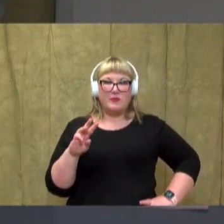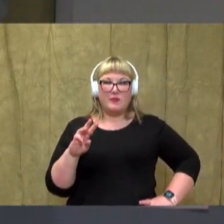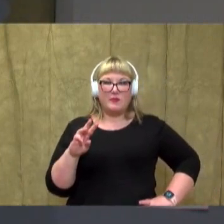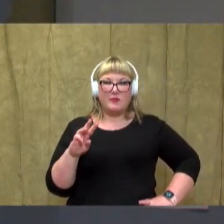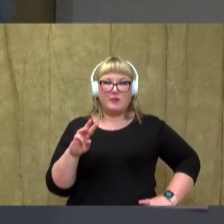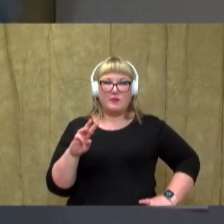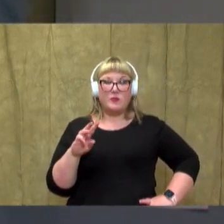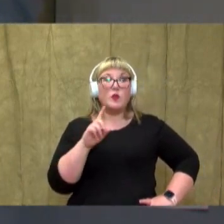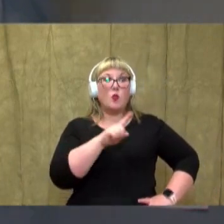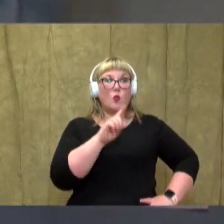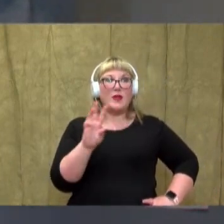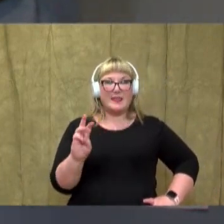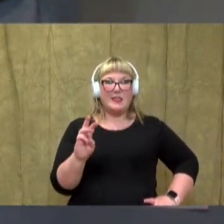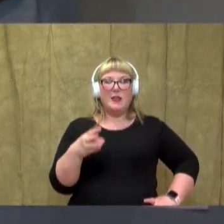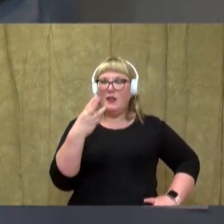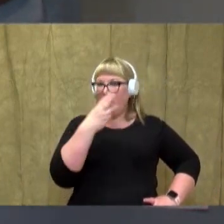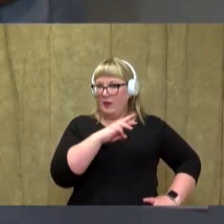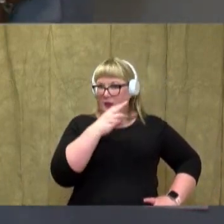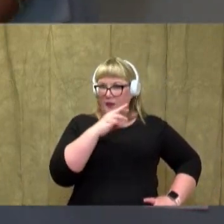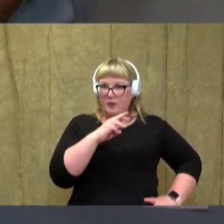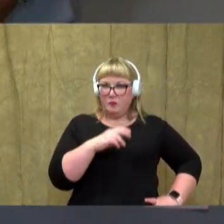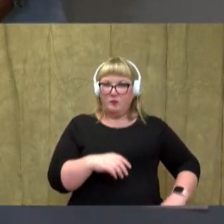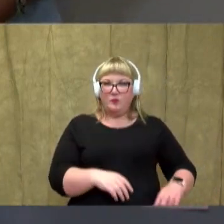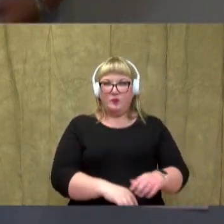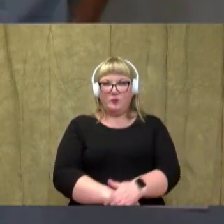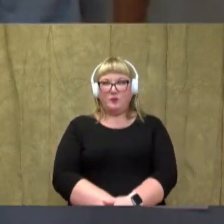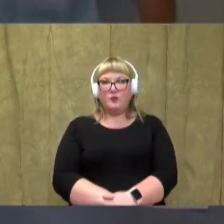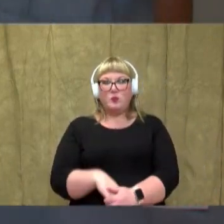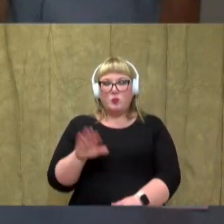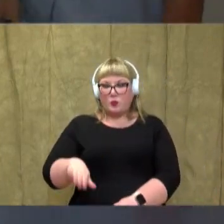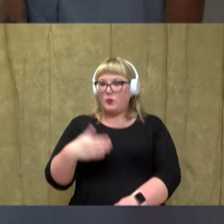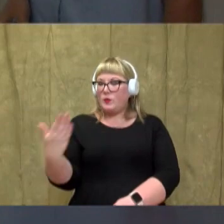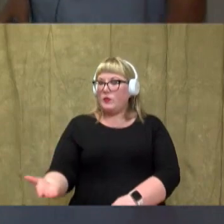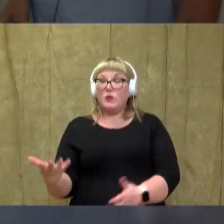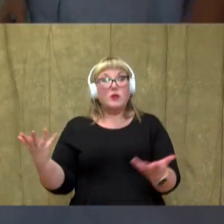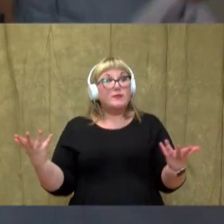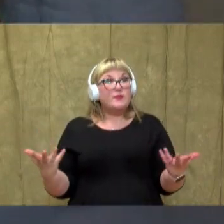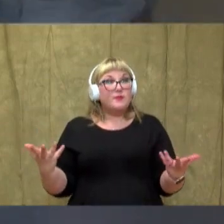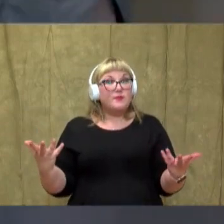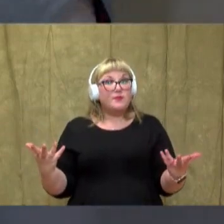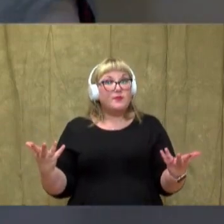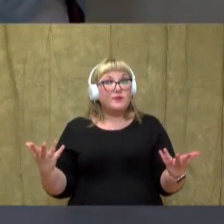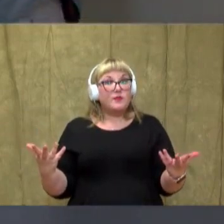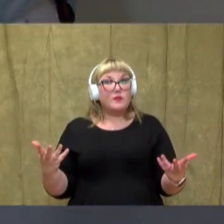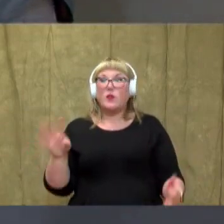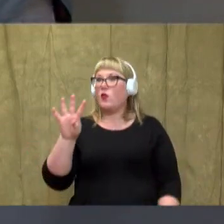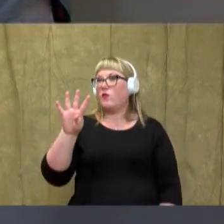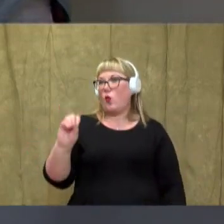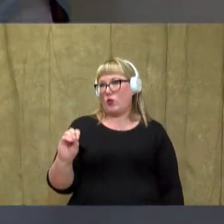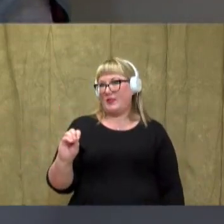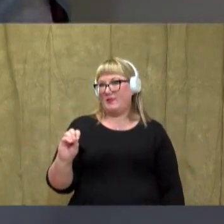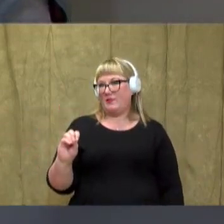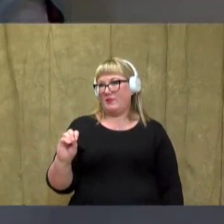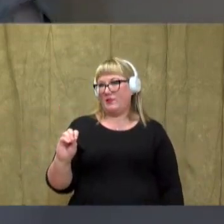I put a 1 and a 6 for 16. The card flipped will be 40.